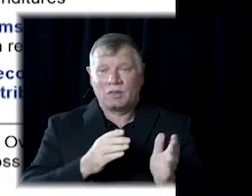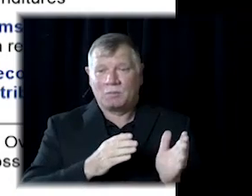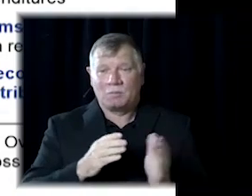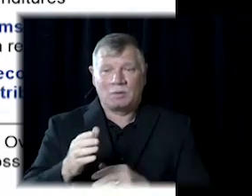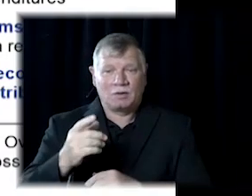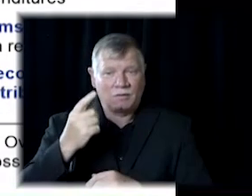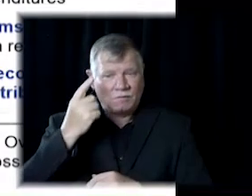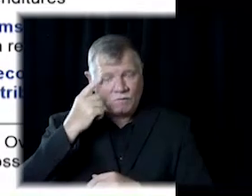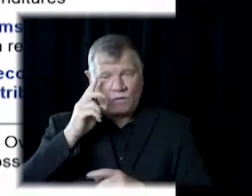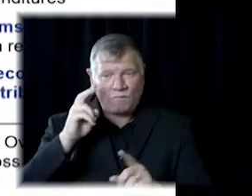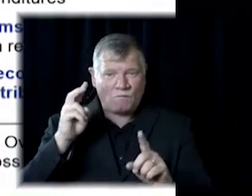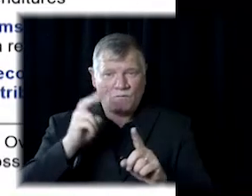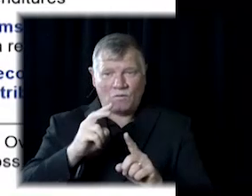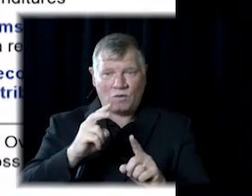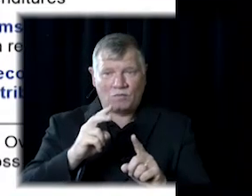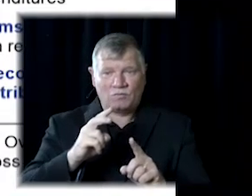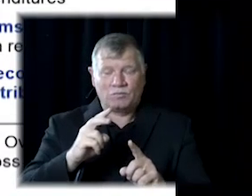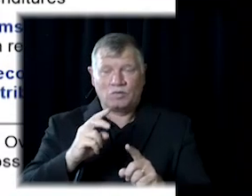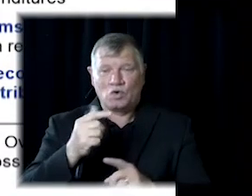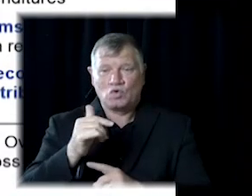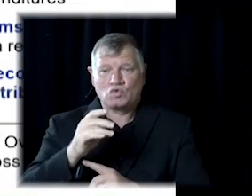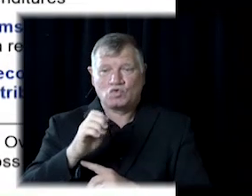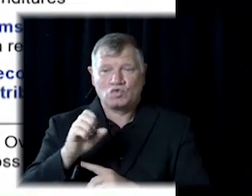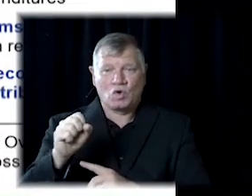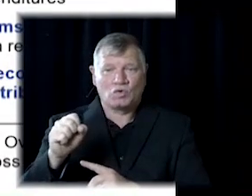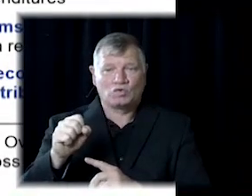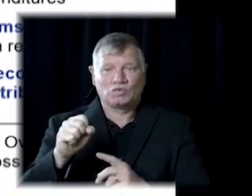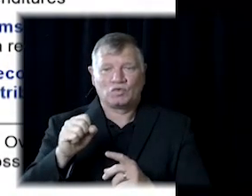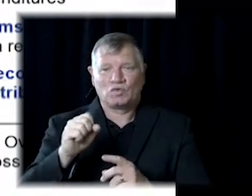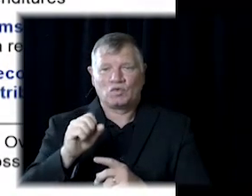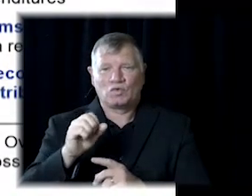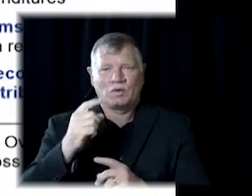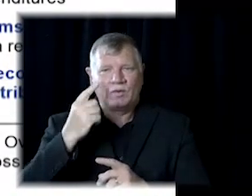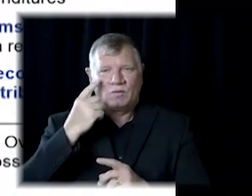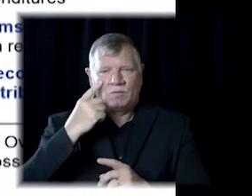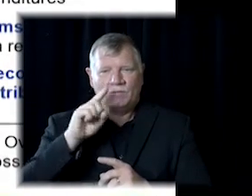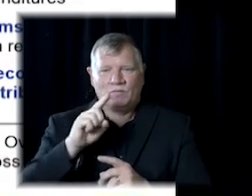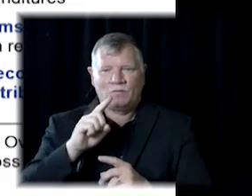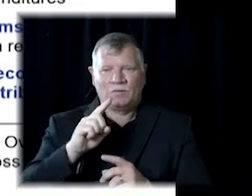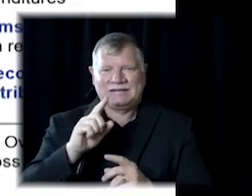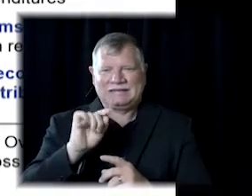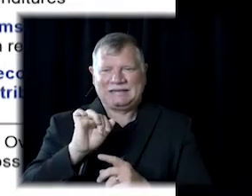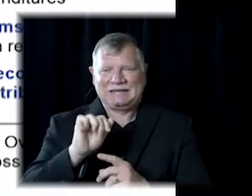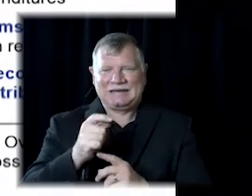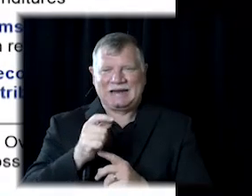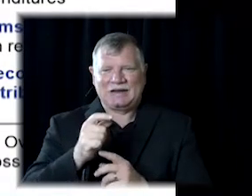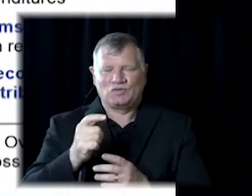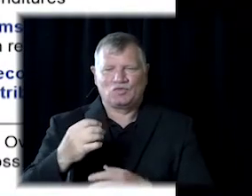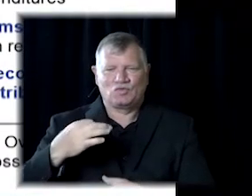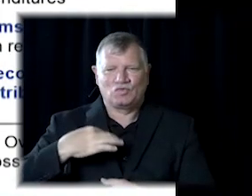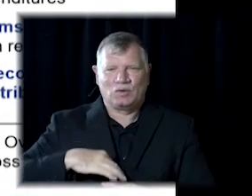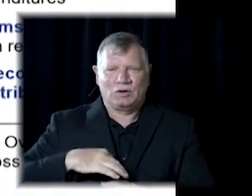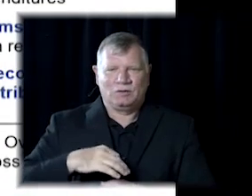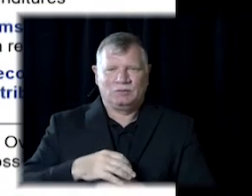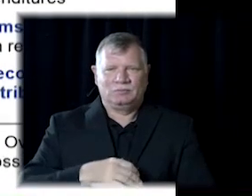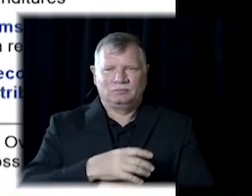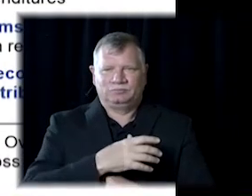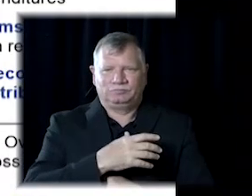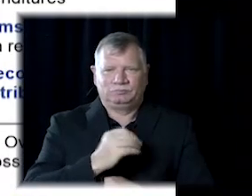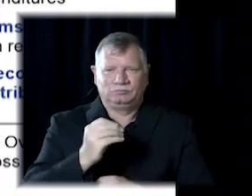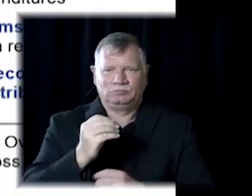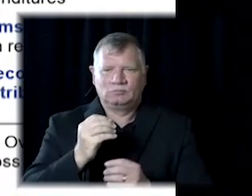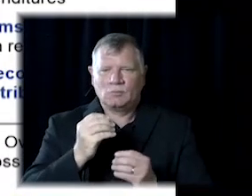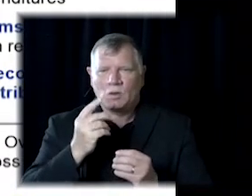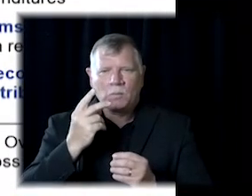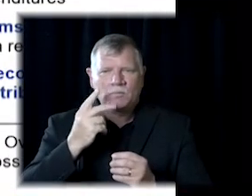includes forecasts of gross revenues inclusive of the value of tax credits. The Oversight Board will require reporting on these